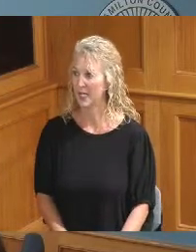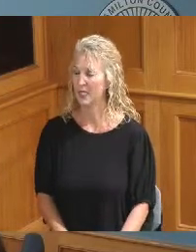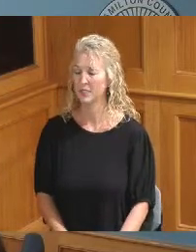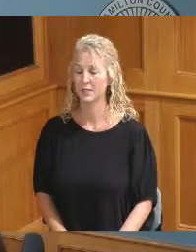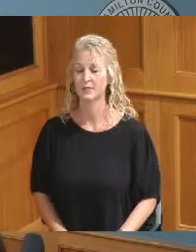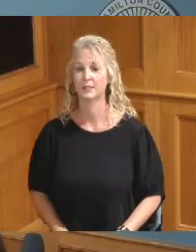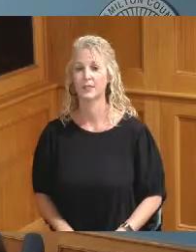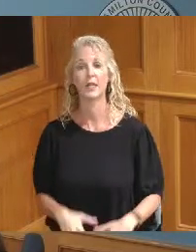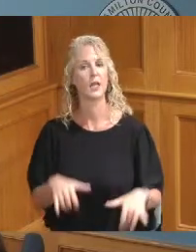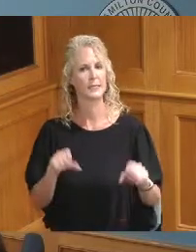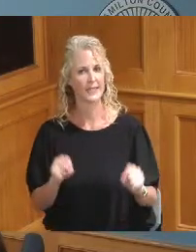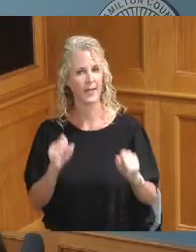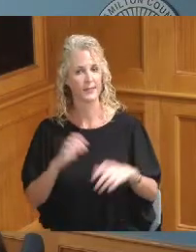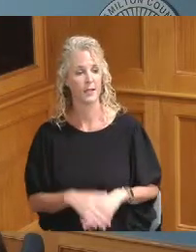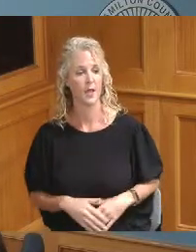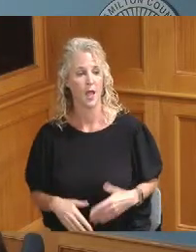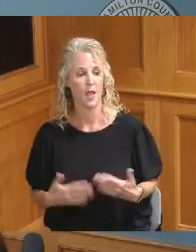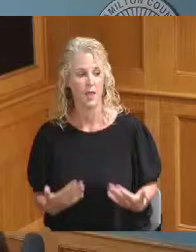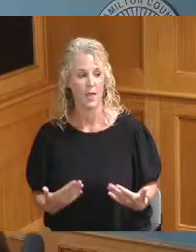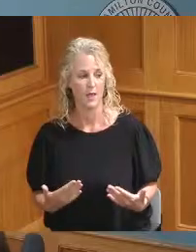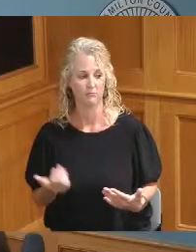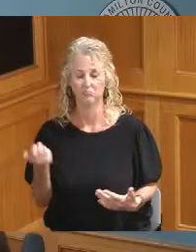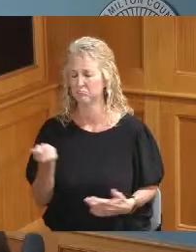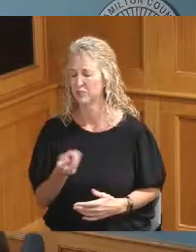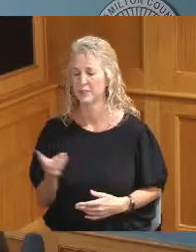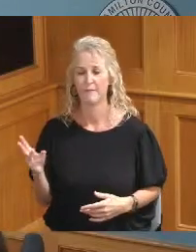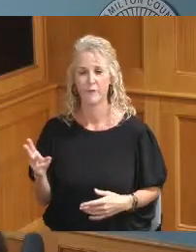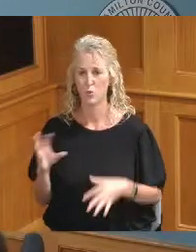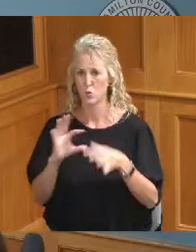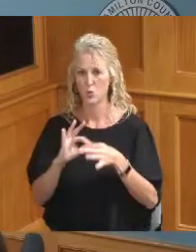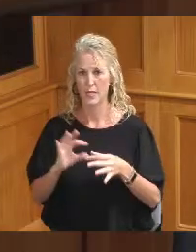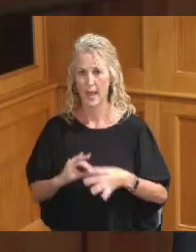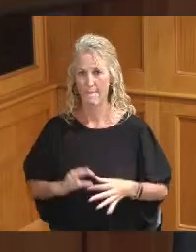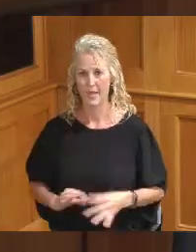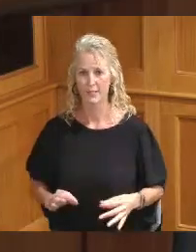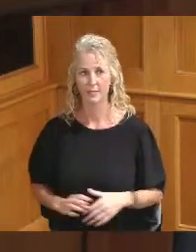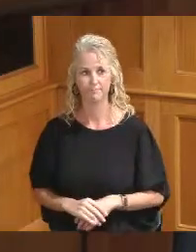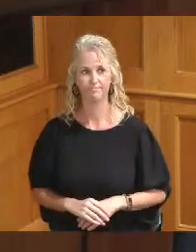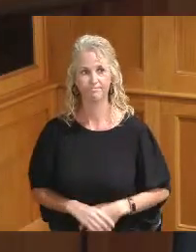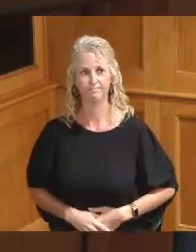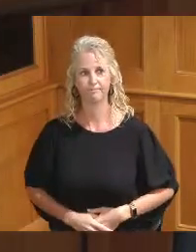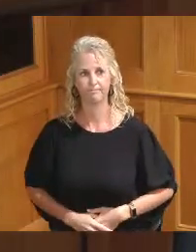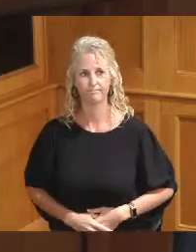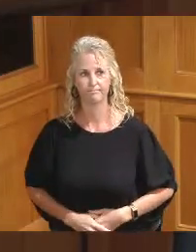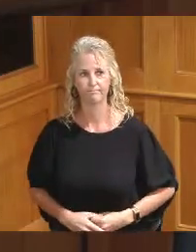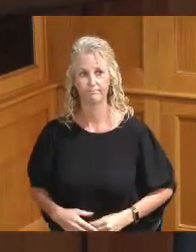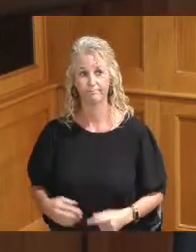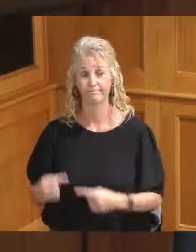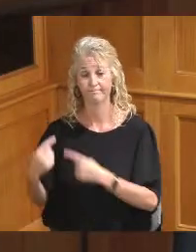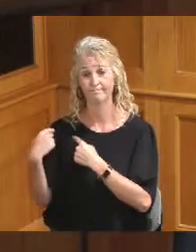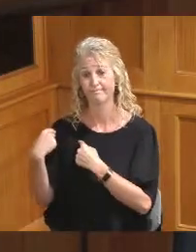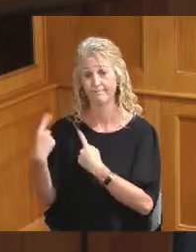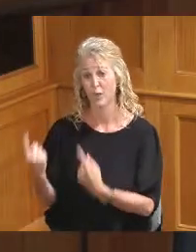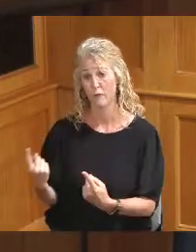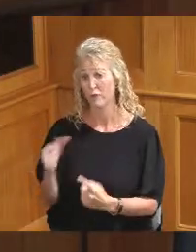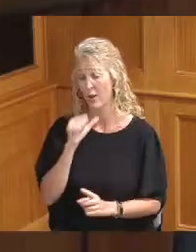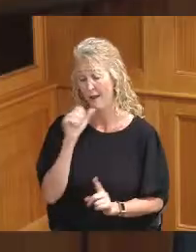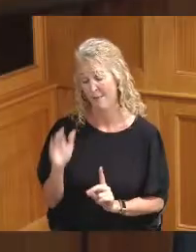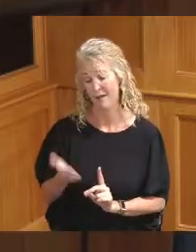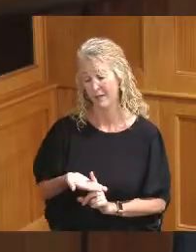Yes. So just had a couple things. I'm not convinced yet on